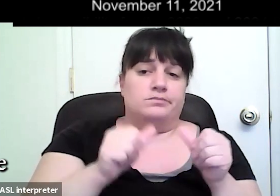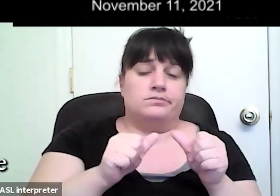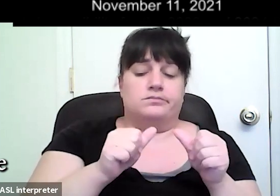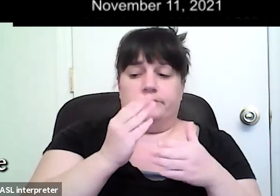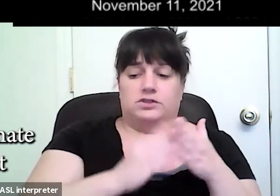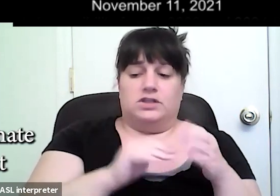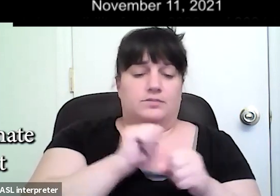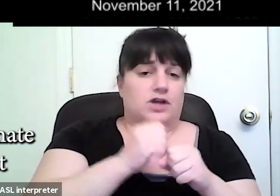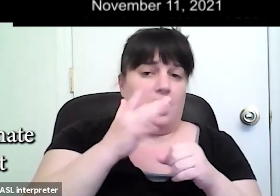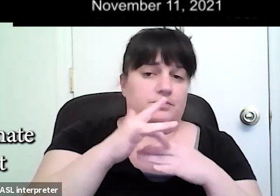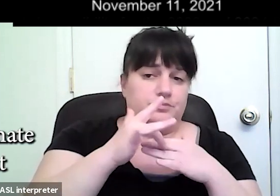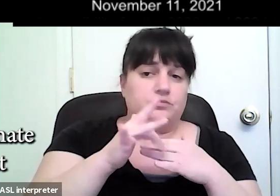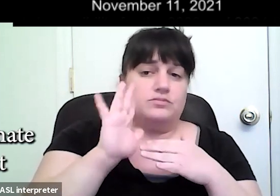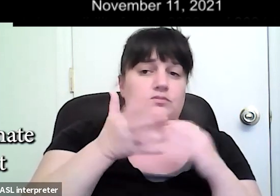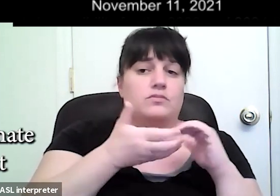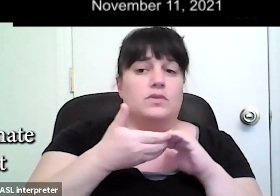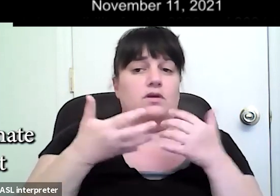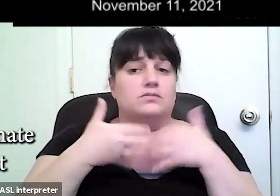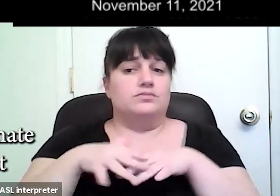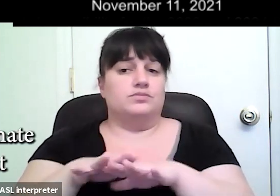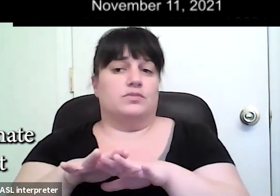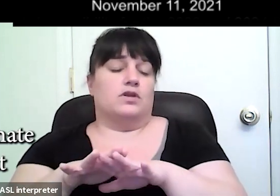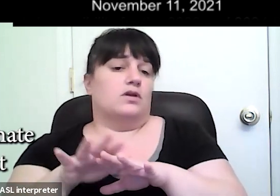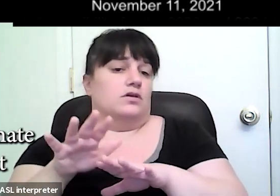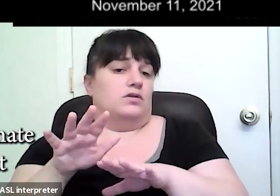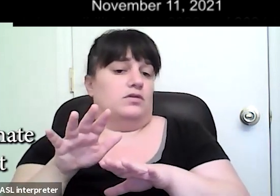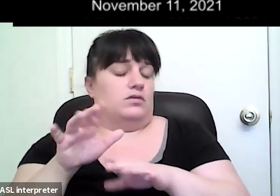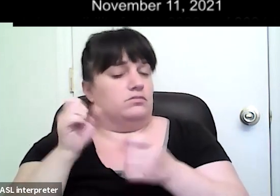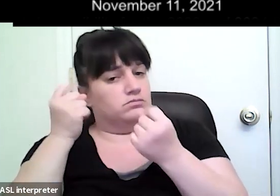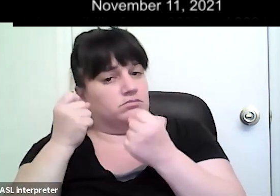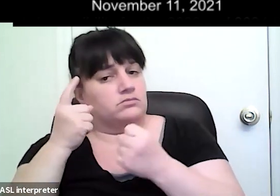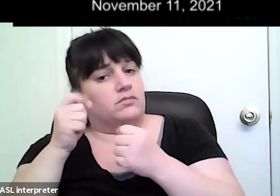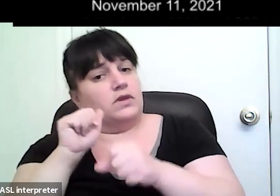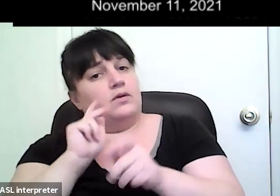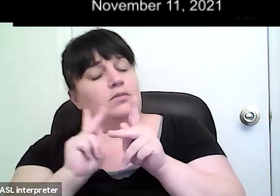jobs that are out there that would align really well and resonate with our individuals who like that